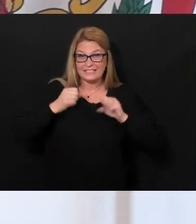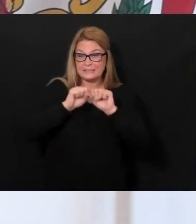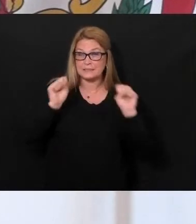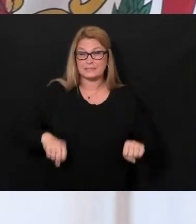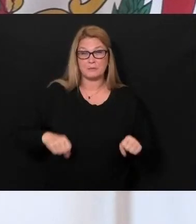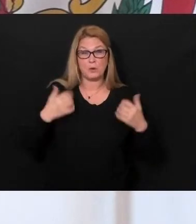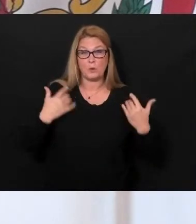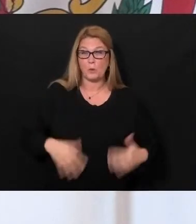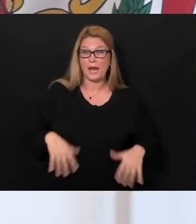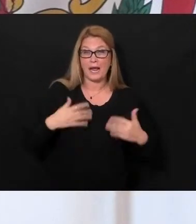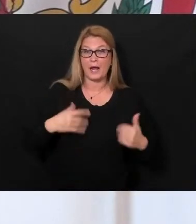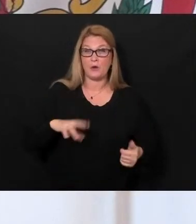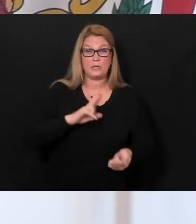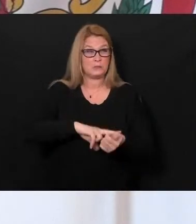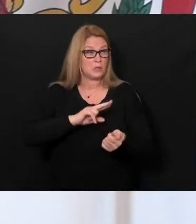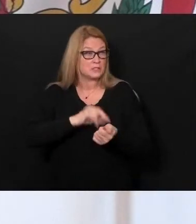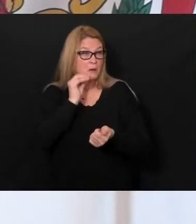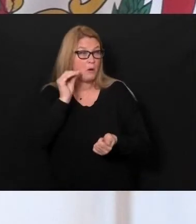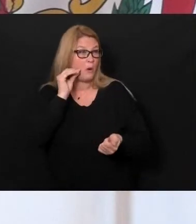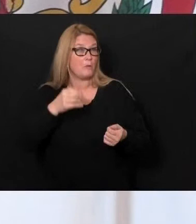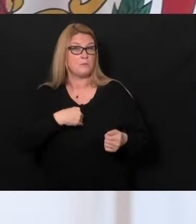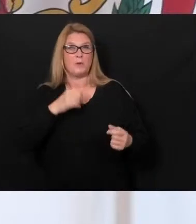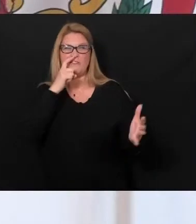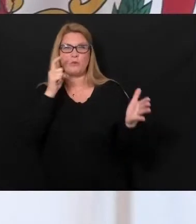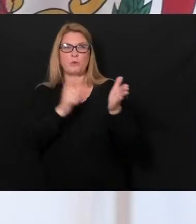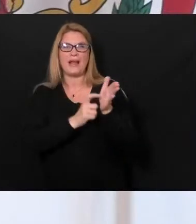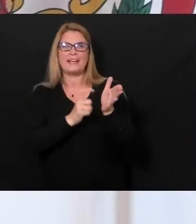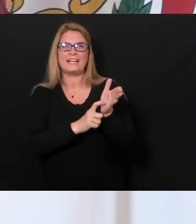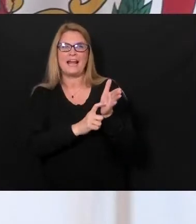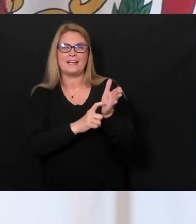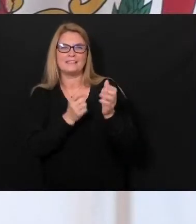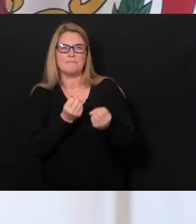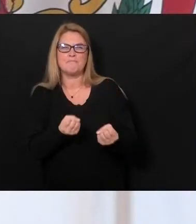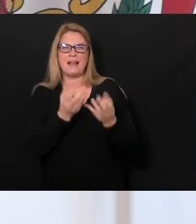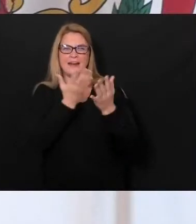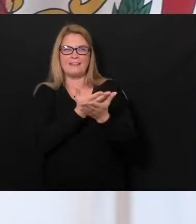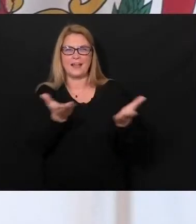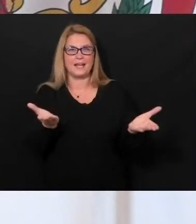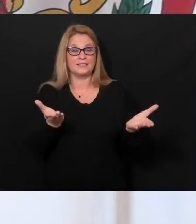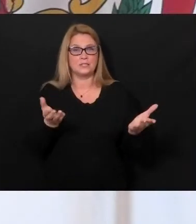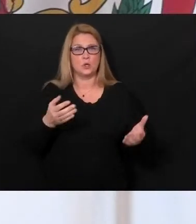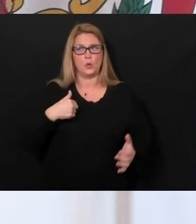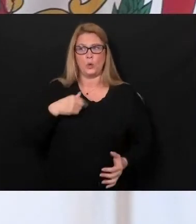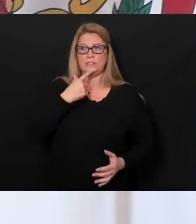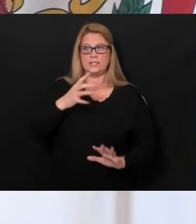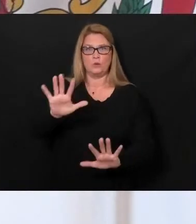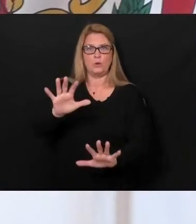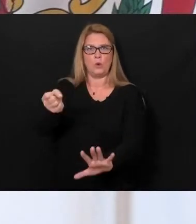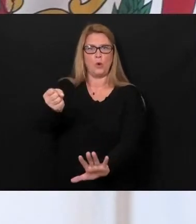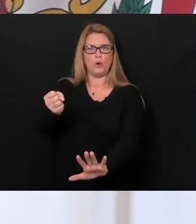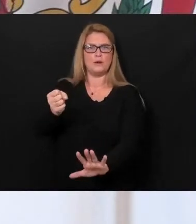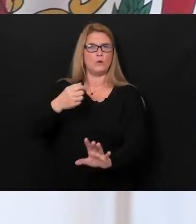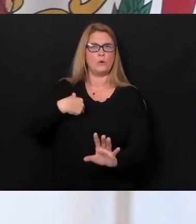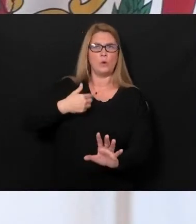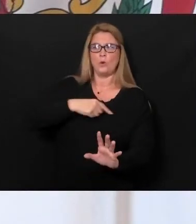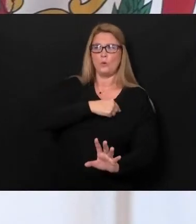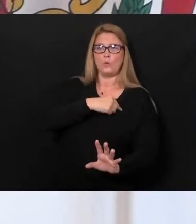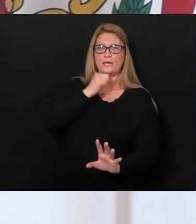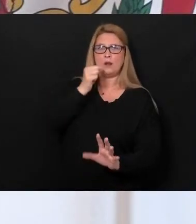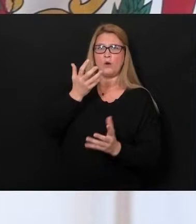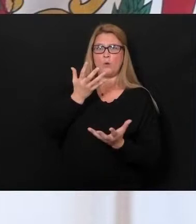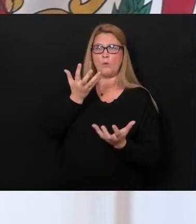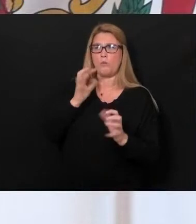we've recognized things like, hold on here, we do not want to be the state that's got vaccines